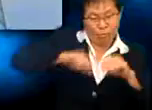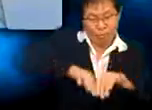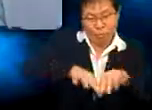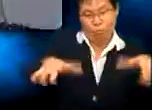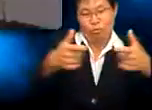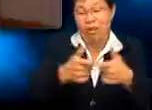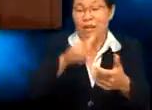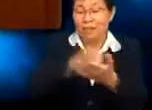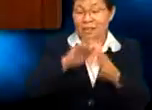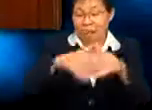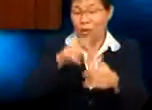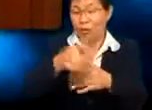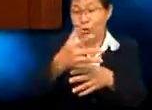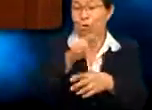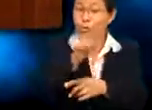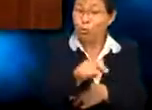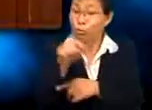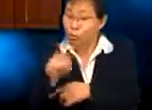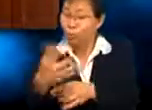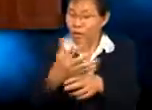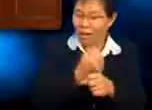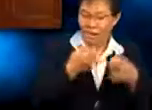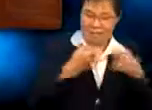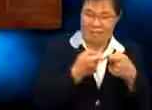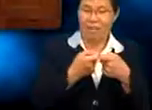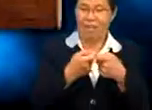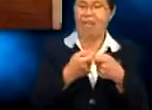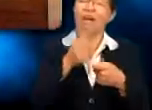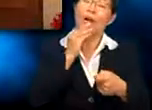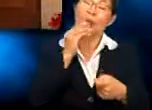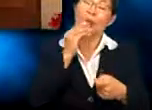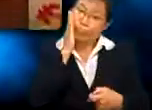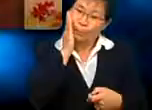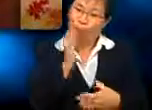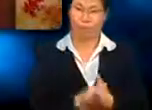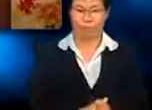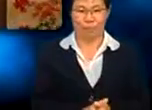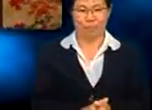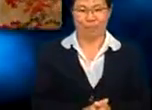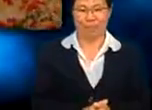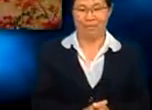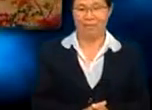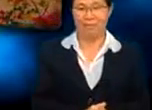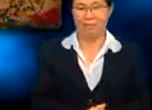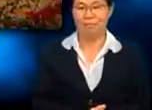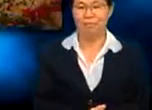that's how you, yes, you, get electricity at home.